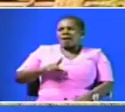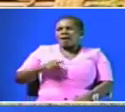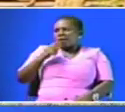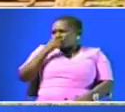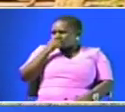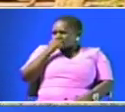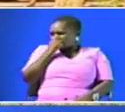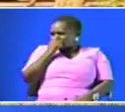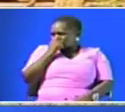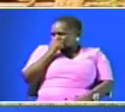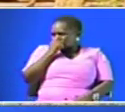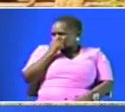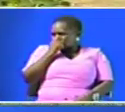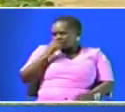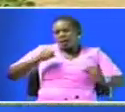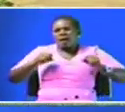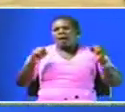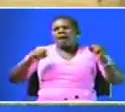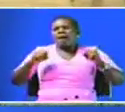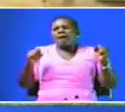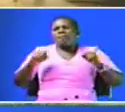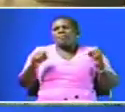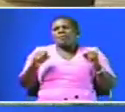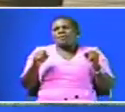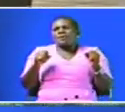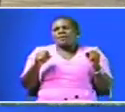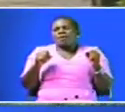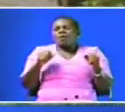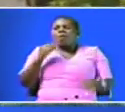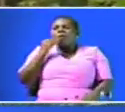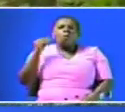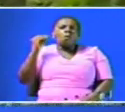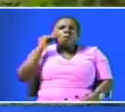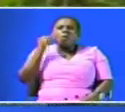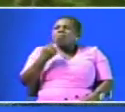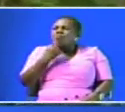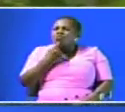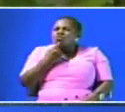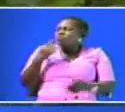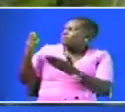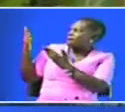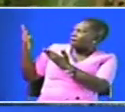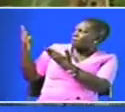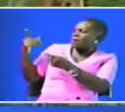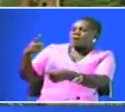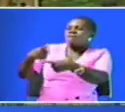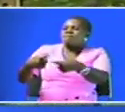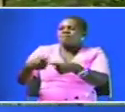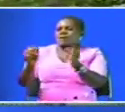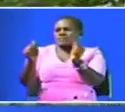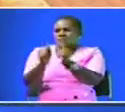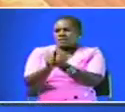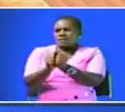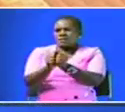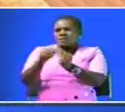I wish him to be very happy. The humble abode where the retired head of state resided for 10 years